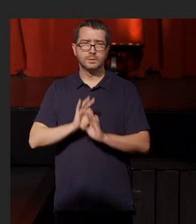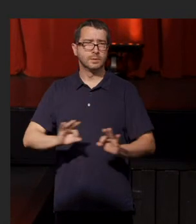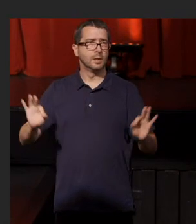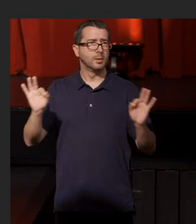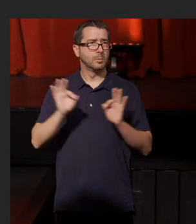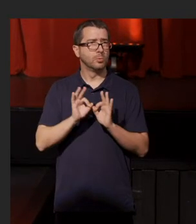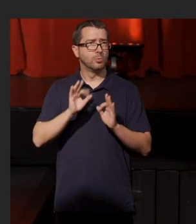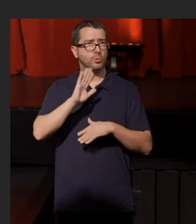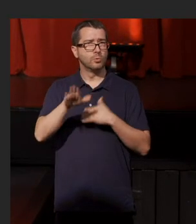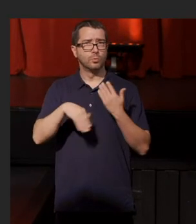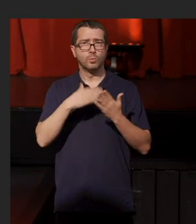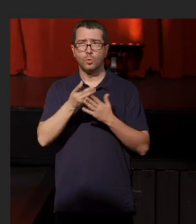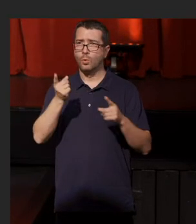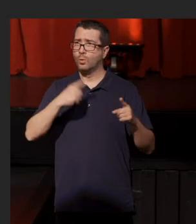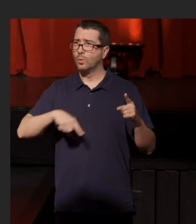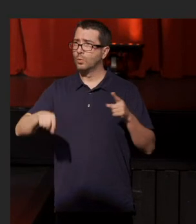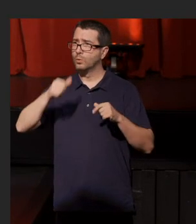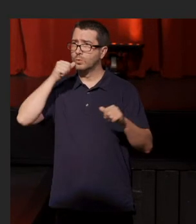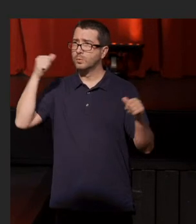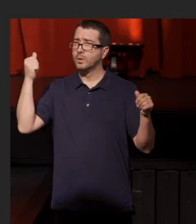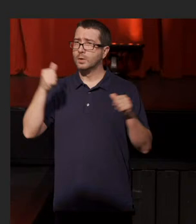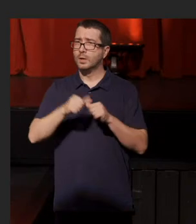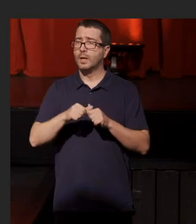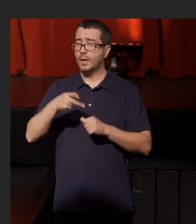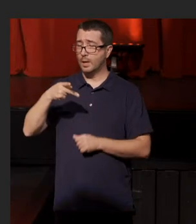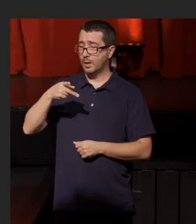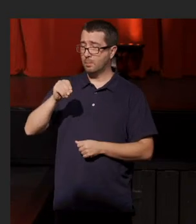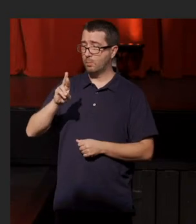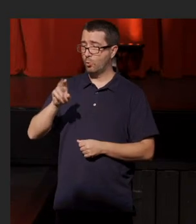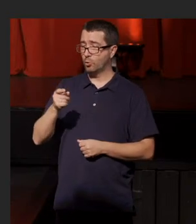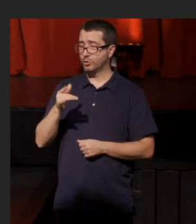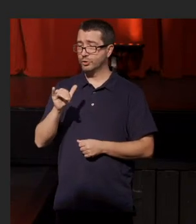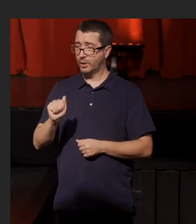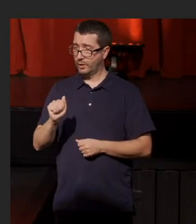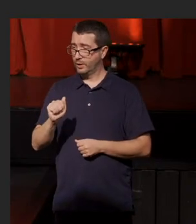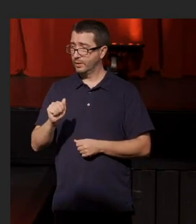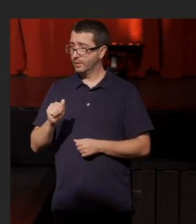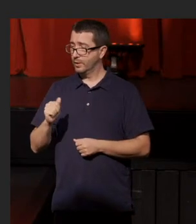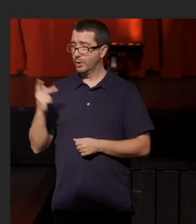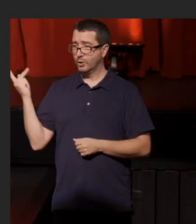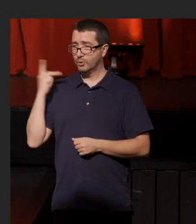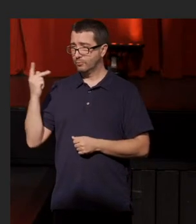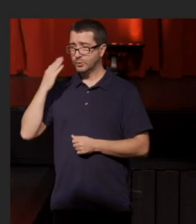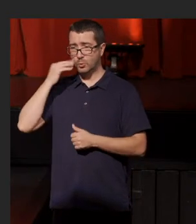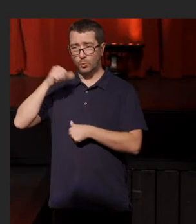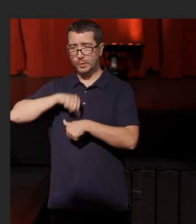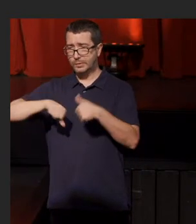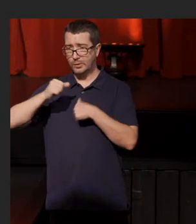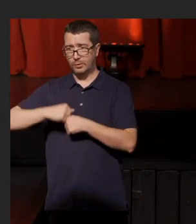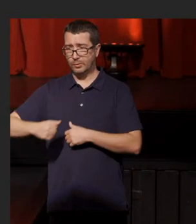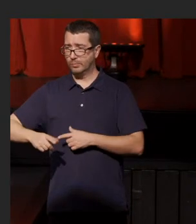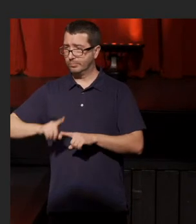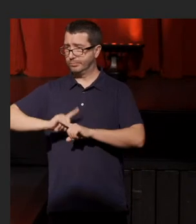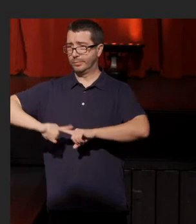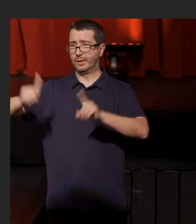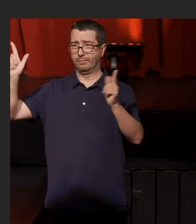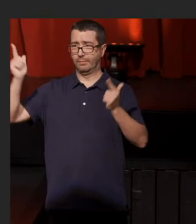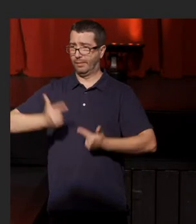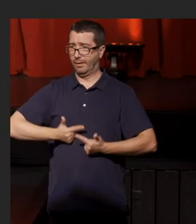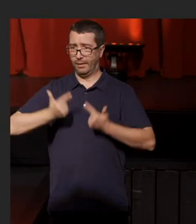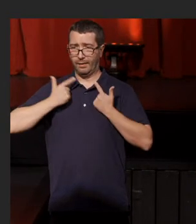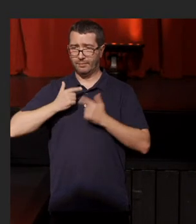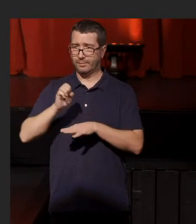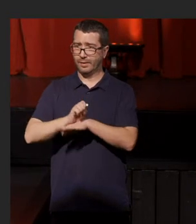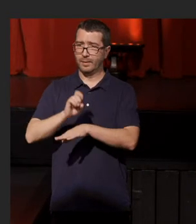for everyone to remember. And Portia, you and I have known each other from another life. We knew each other in